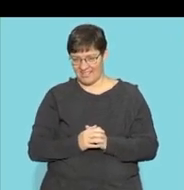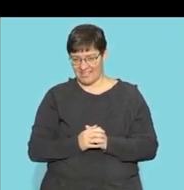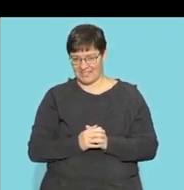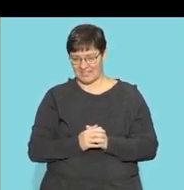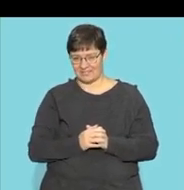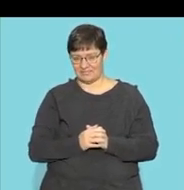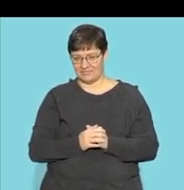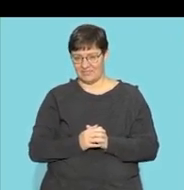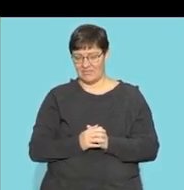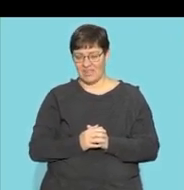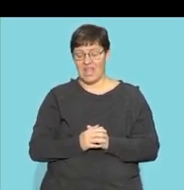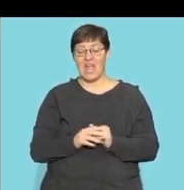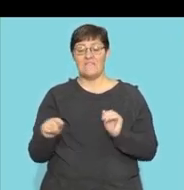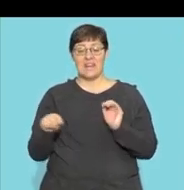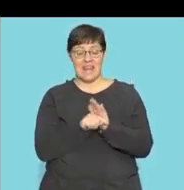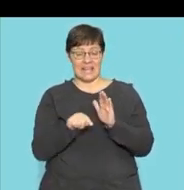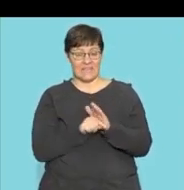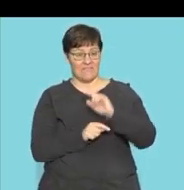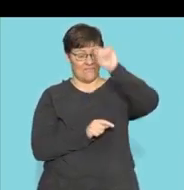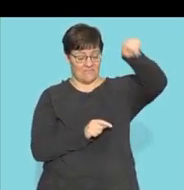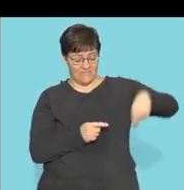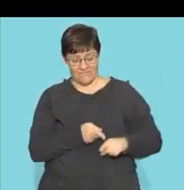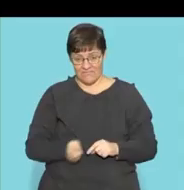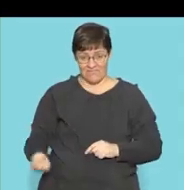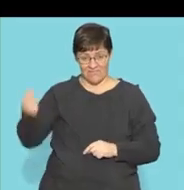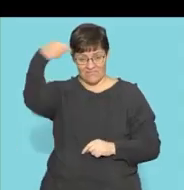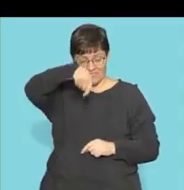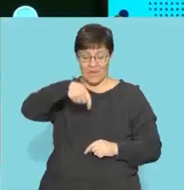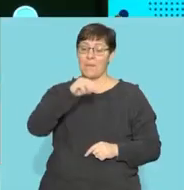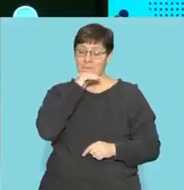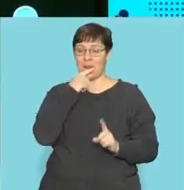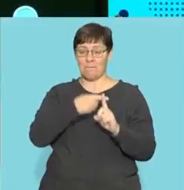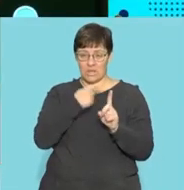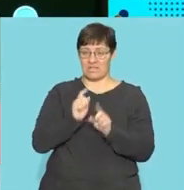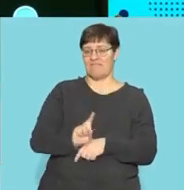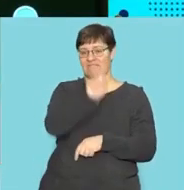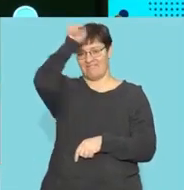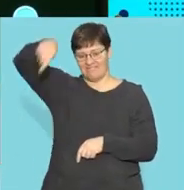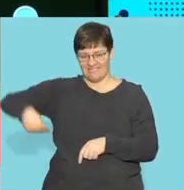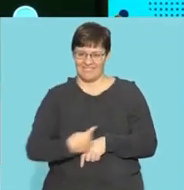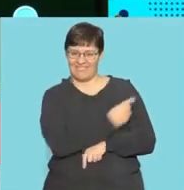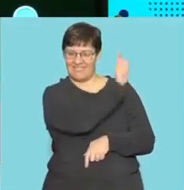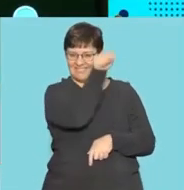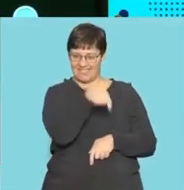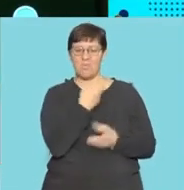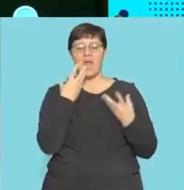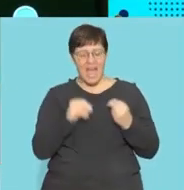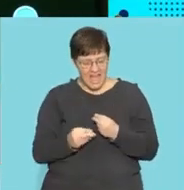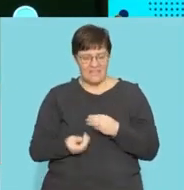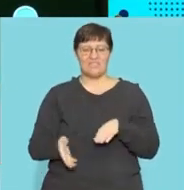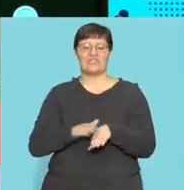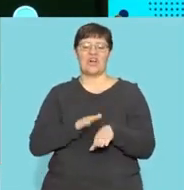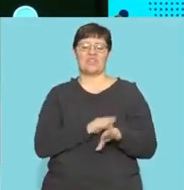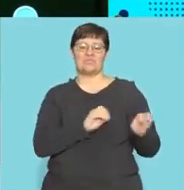And so you need to understand, if negative ions move in one direction, positive ions will move in the other direction. But we've got